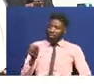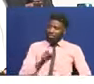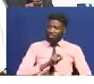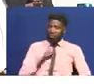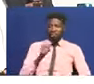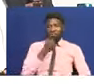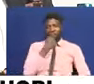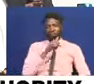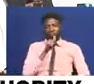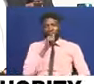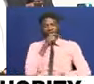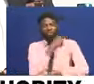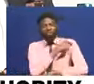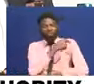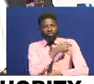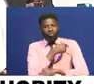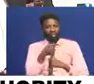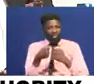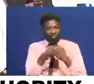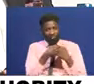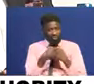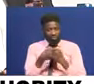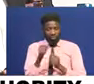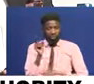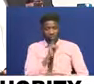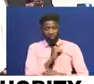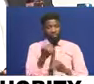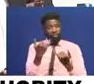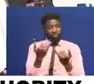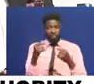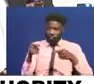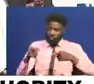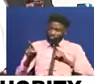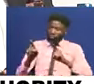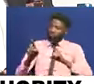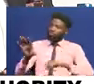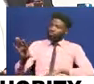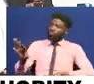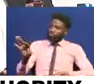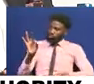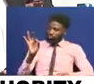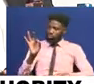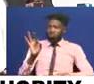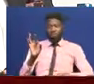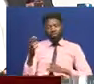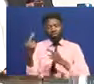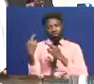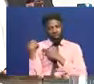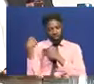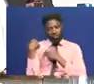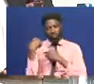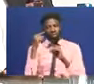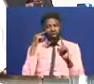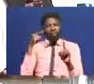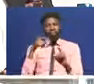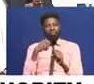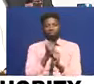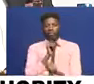Yes. And now you've been given the mandate of ensuring that the social health authority, you